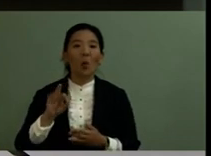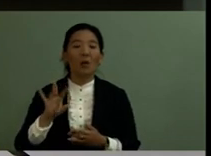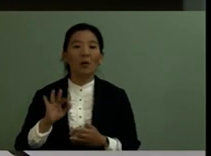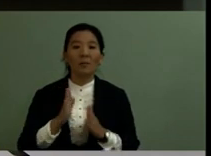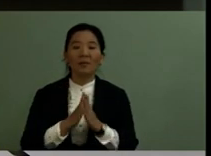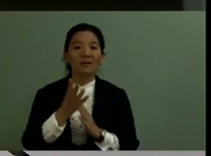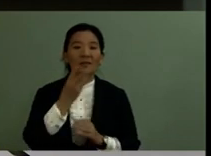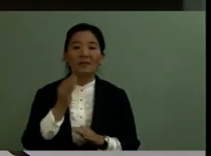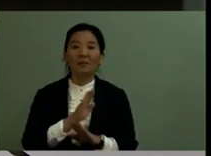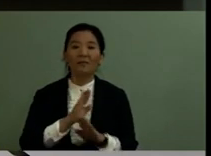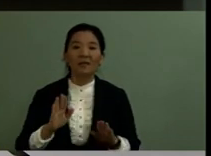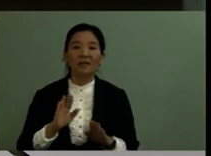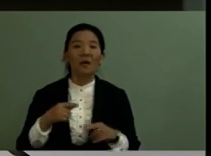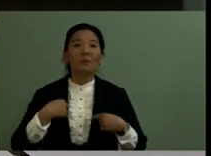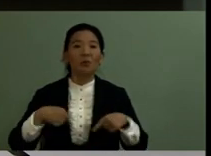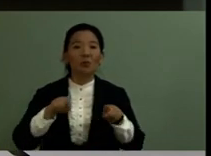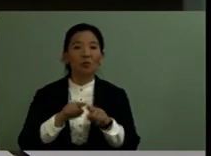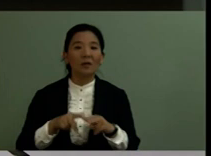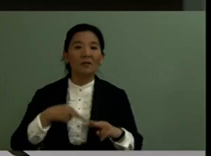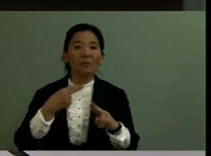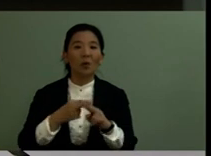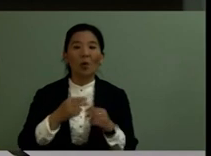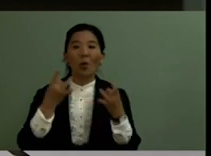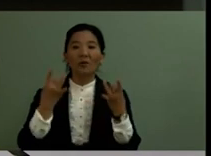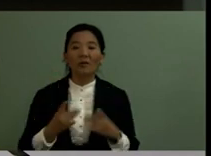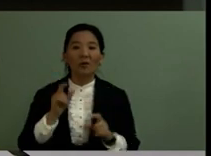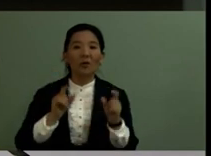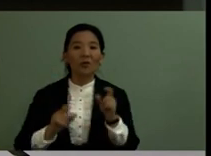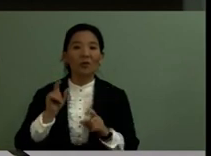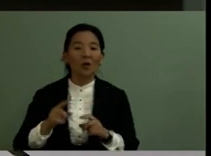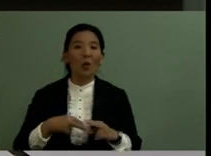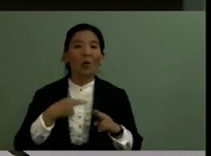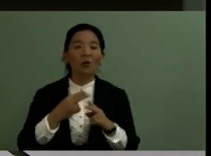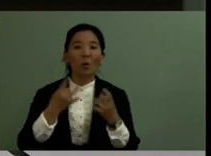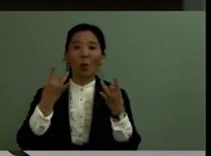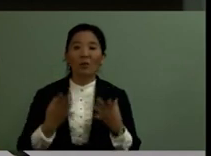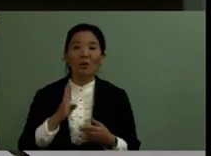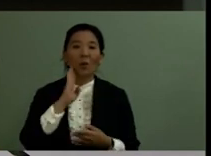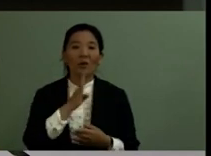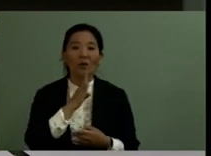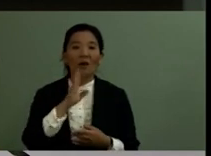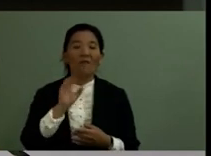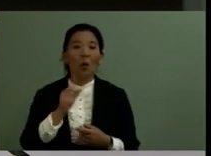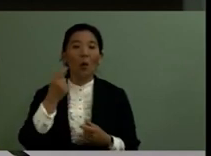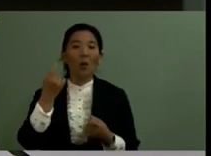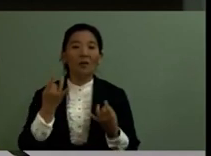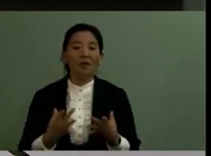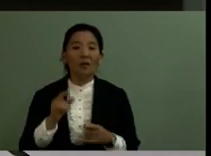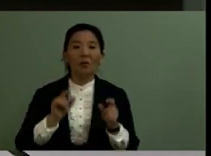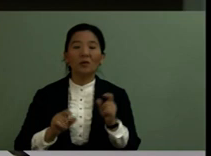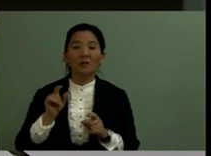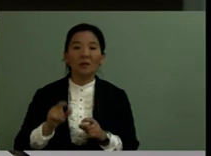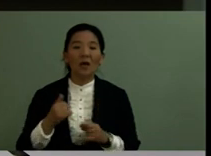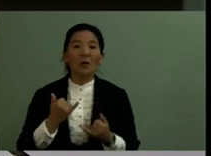esingizdan chiqarmaylikki, biz ham xuddi sizlarga o'xshagan oddiy inson, oddiy ona va oddiy xodimiz. Bugungi